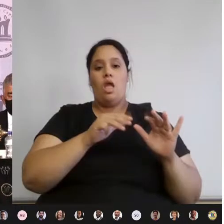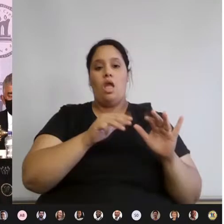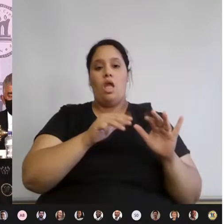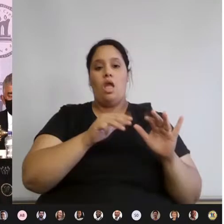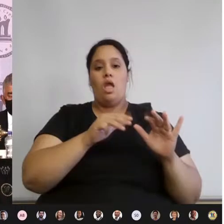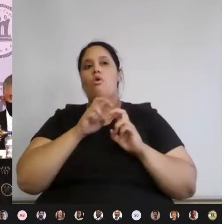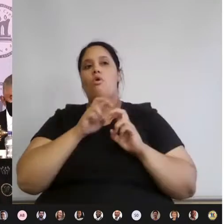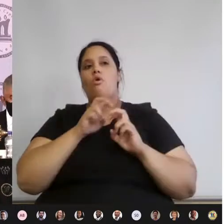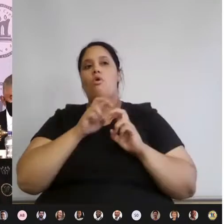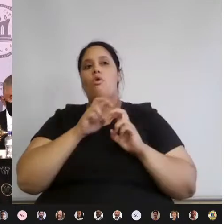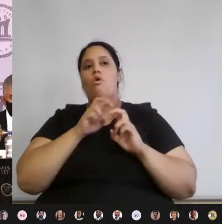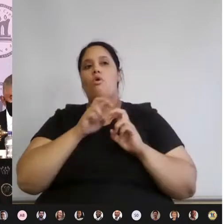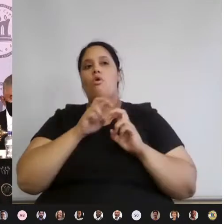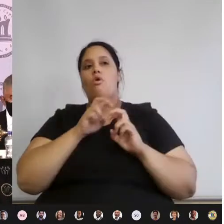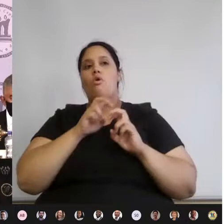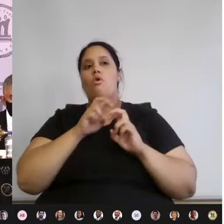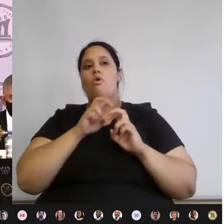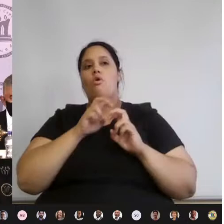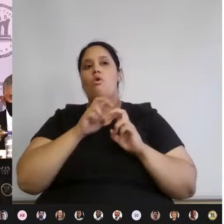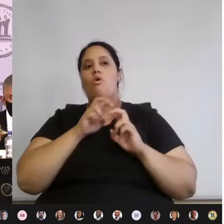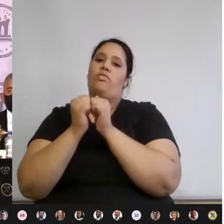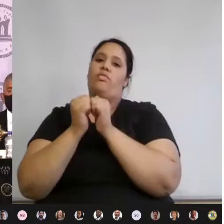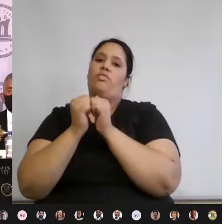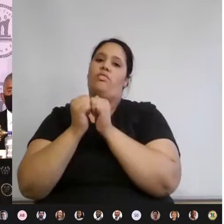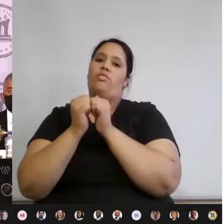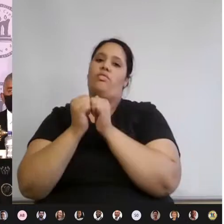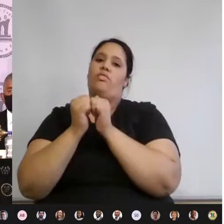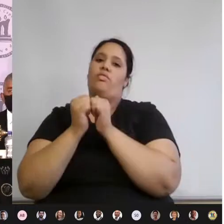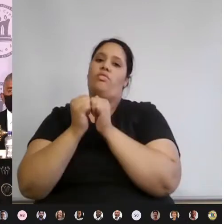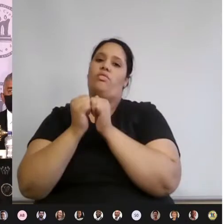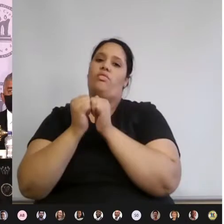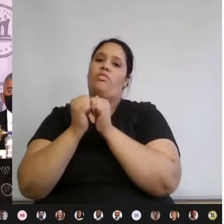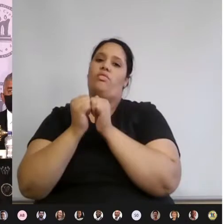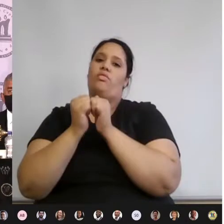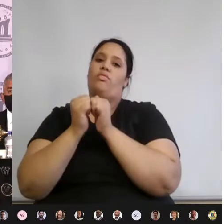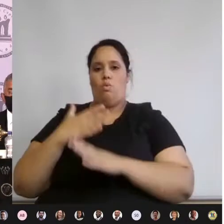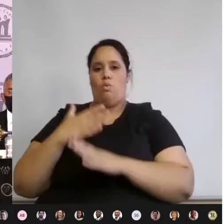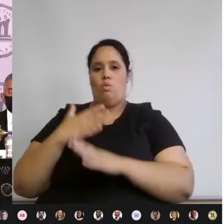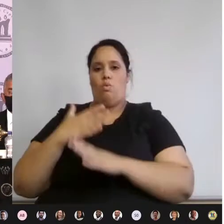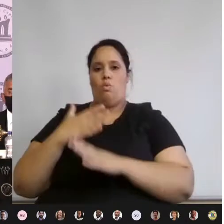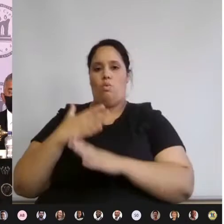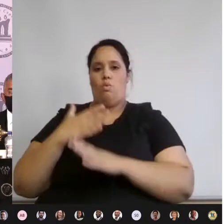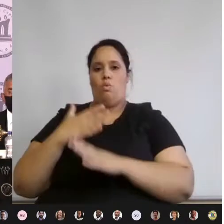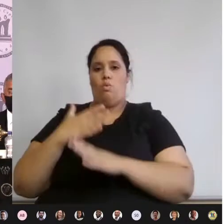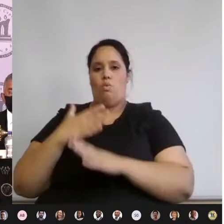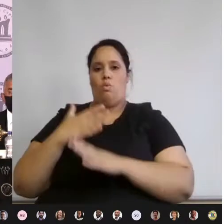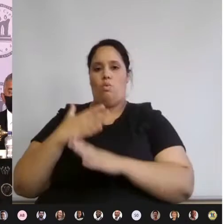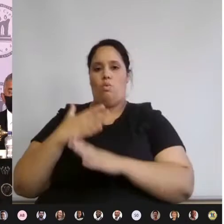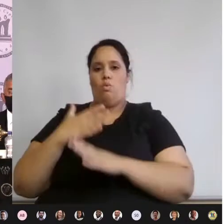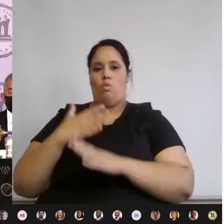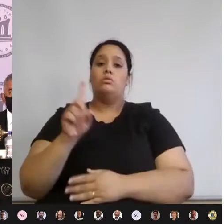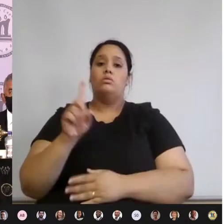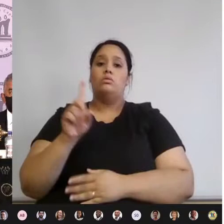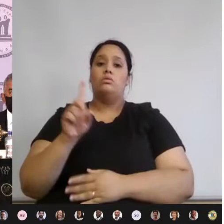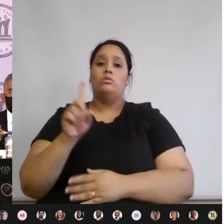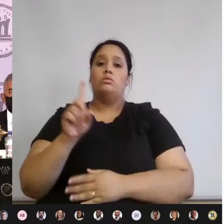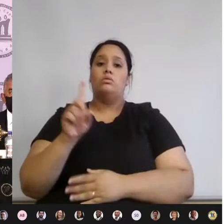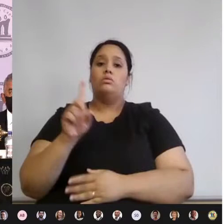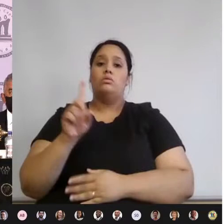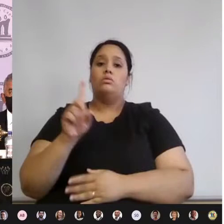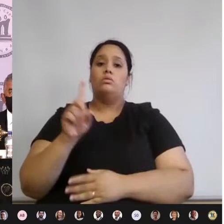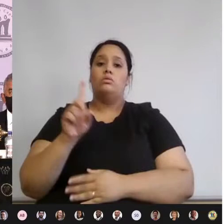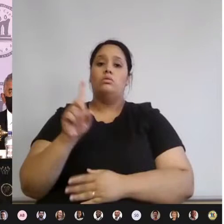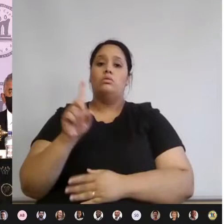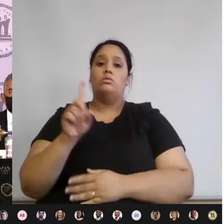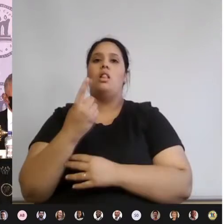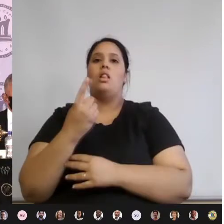work with those local municipalities. But most importantly, the school principal,